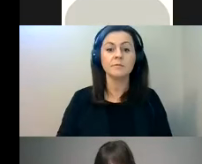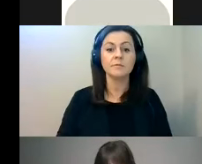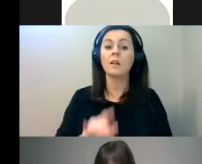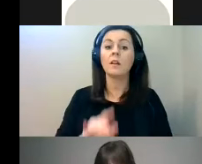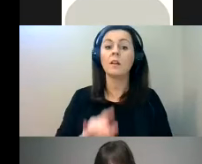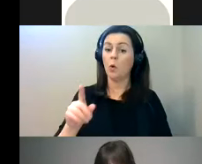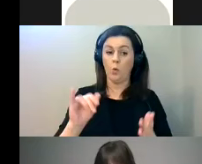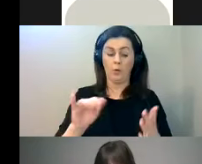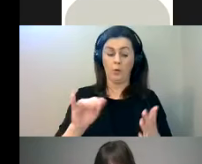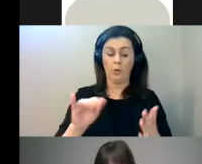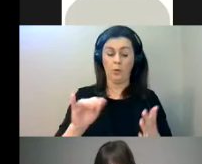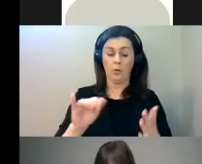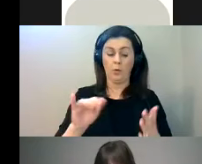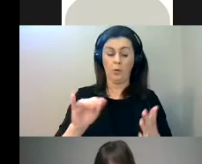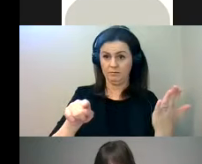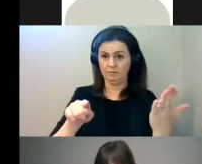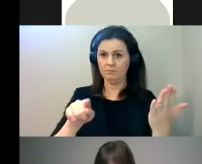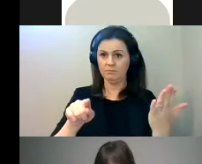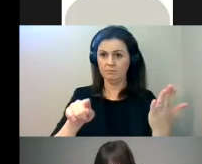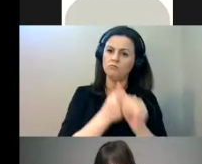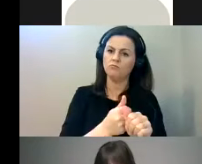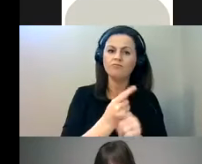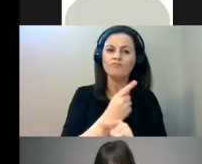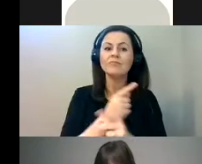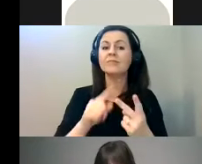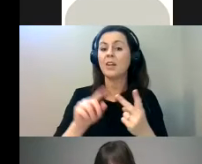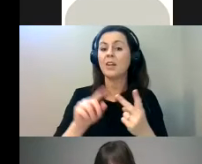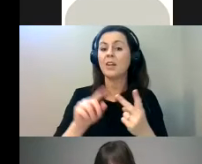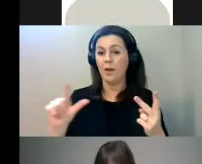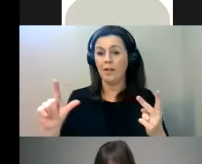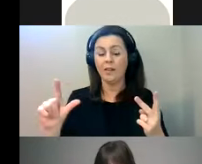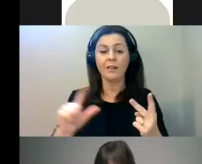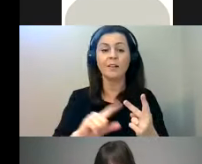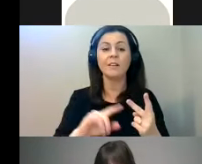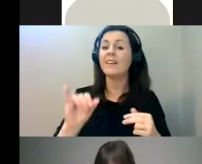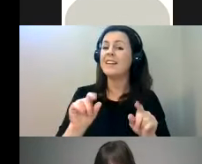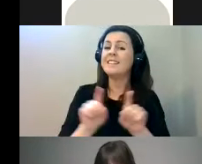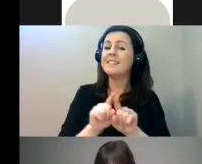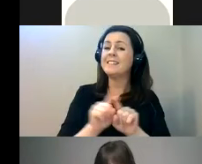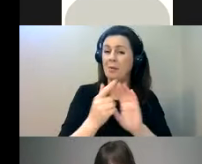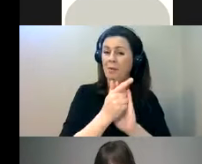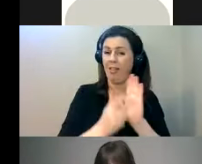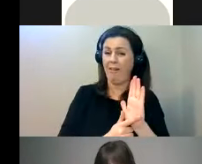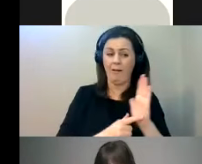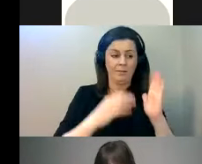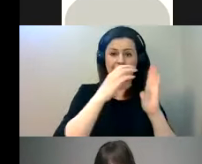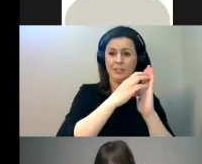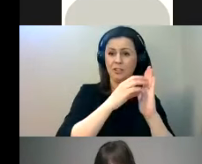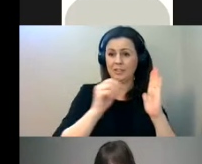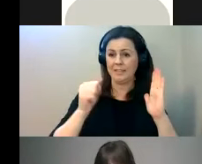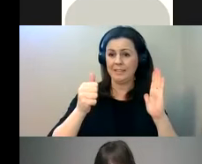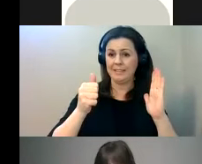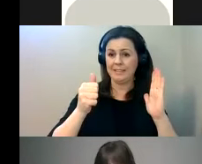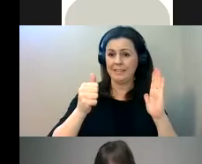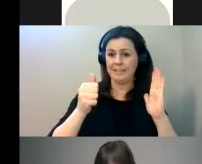wills. And know that sections 10 and 48 of that same legislation require that